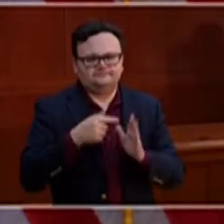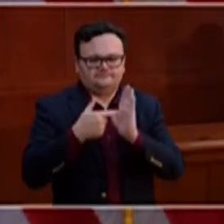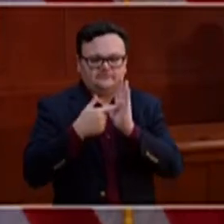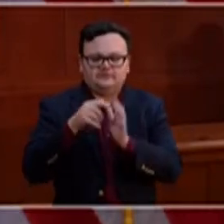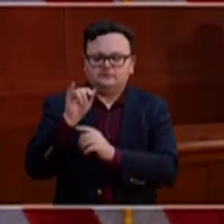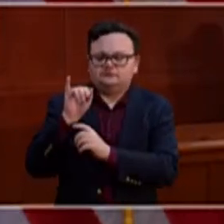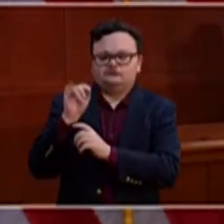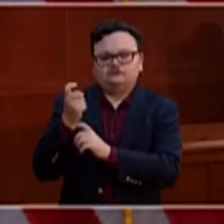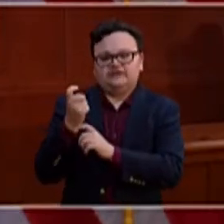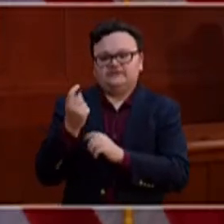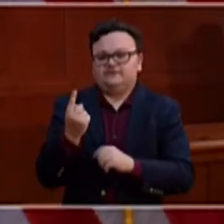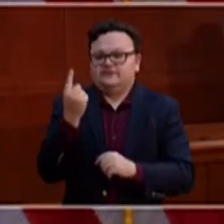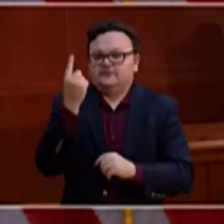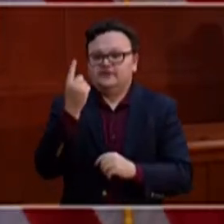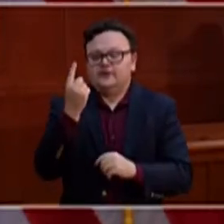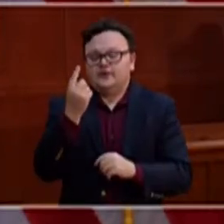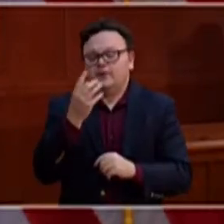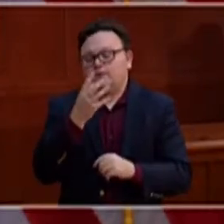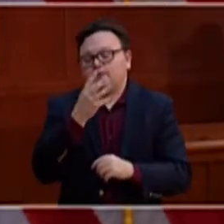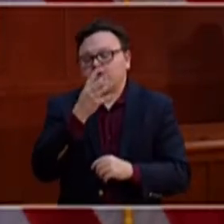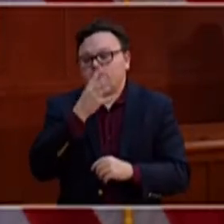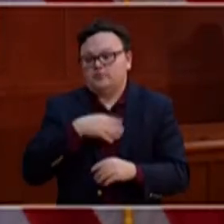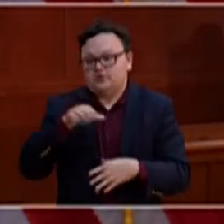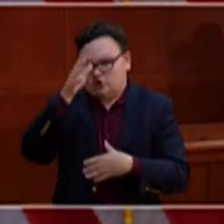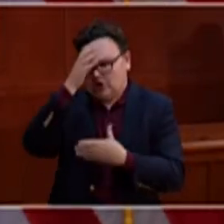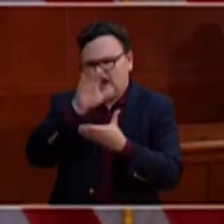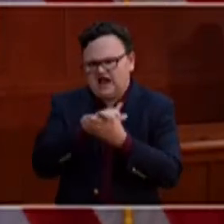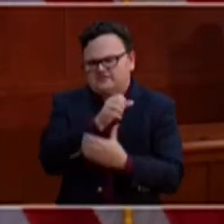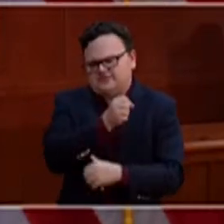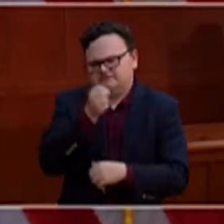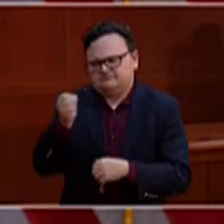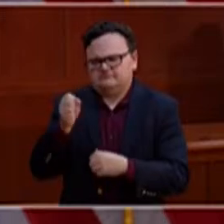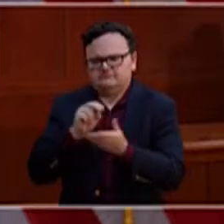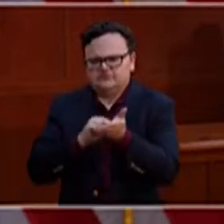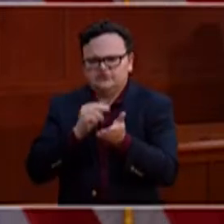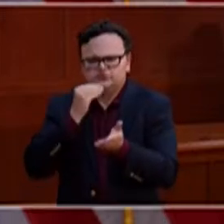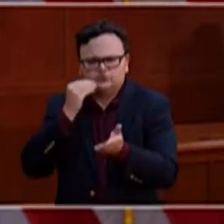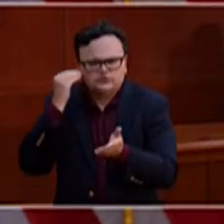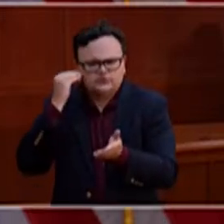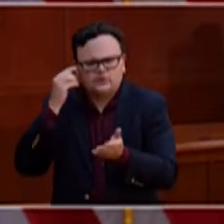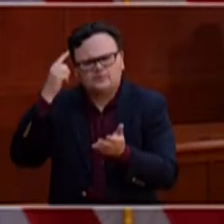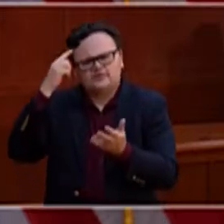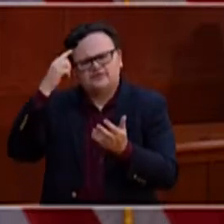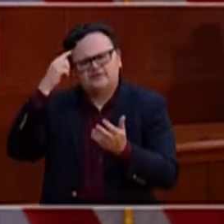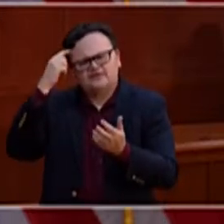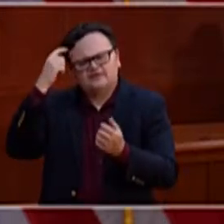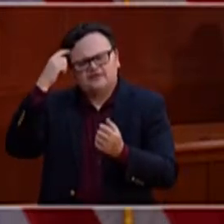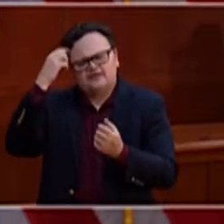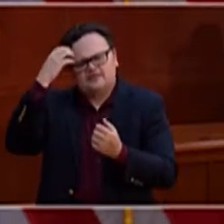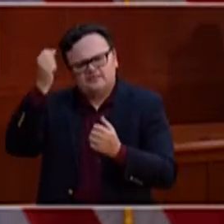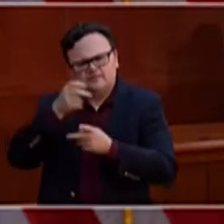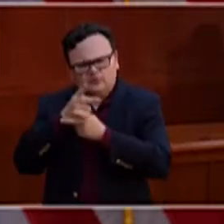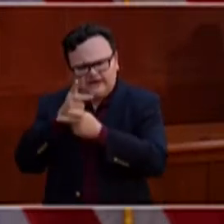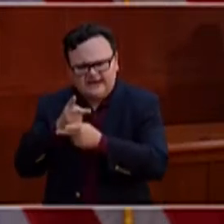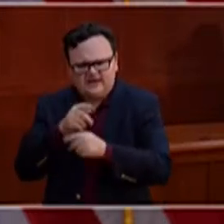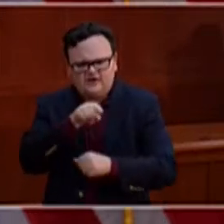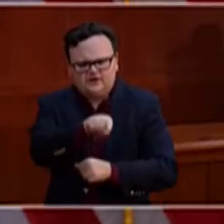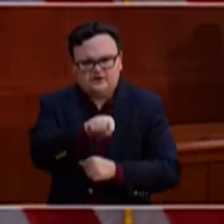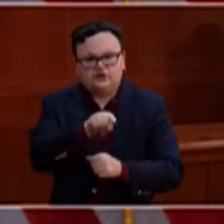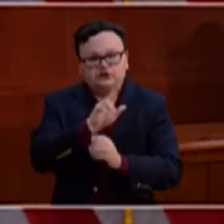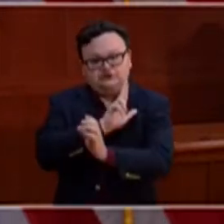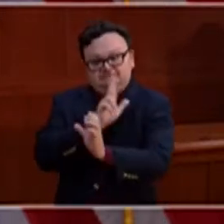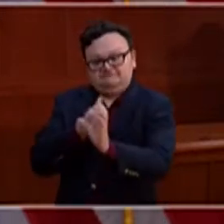facility, memory care facility, and she was obviously frustrated, understandably, so she got a job working at the